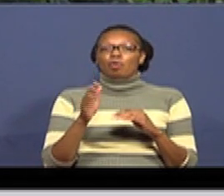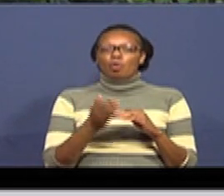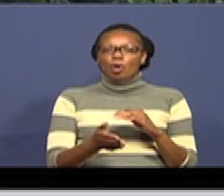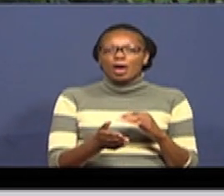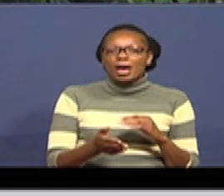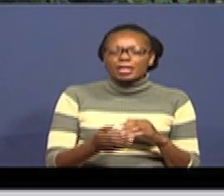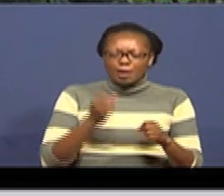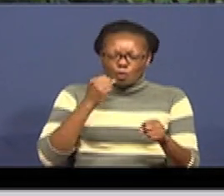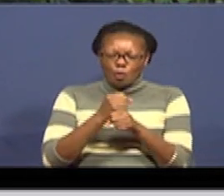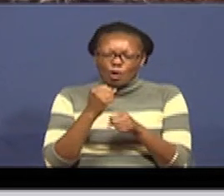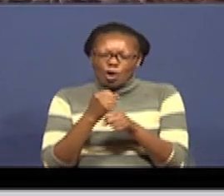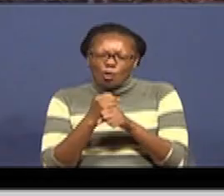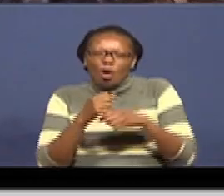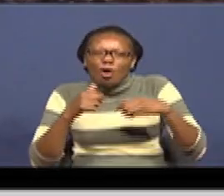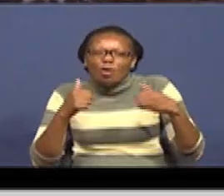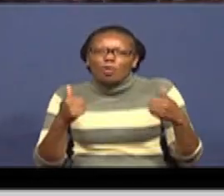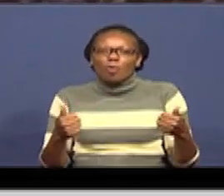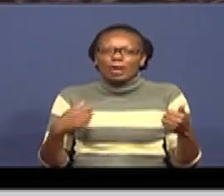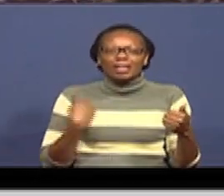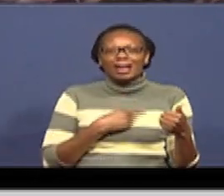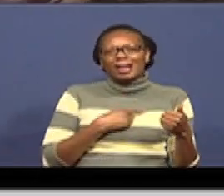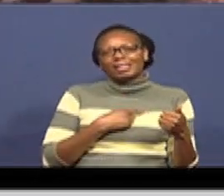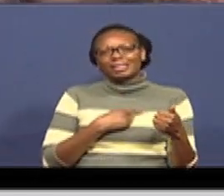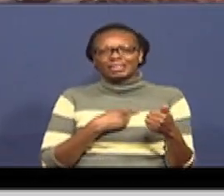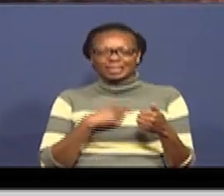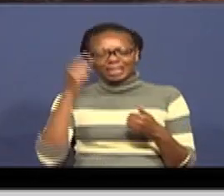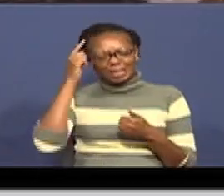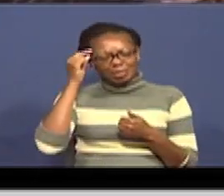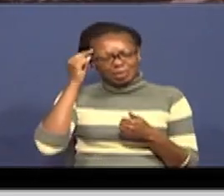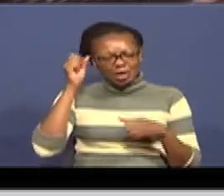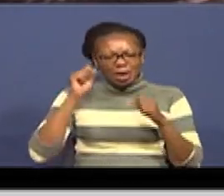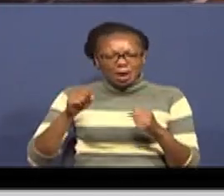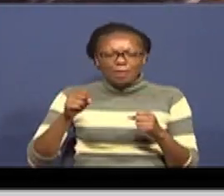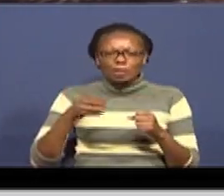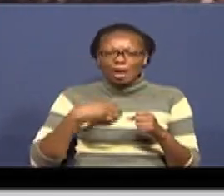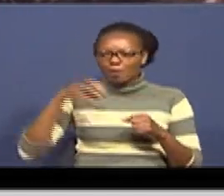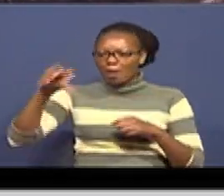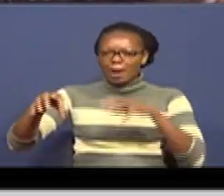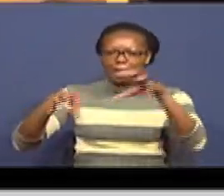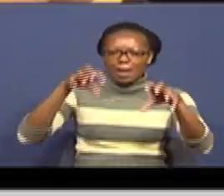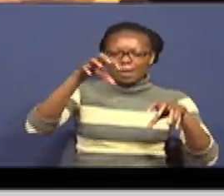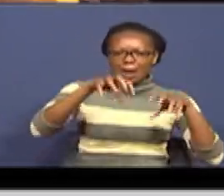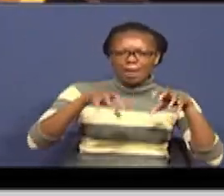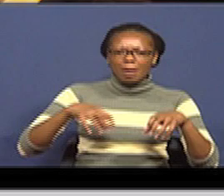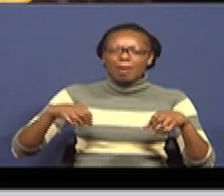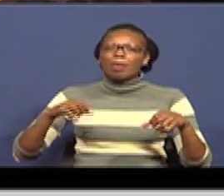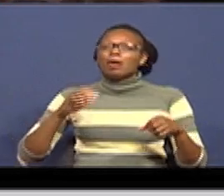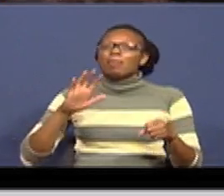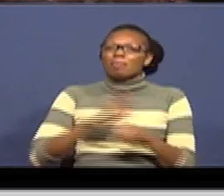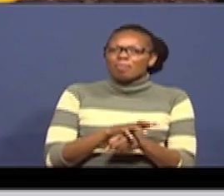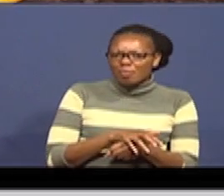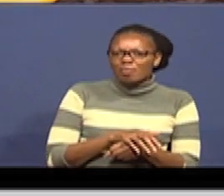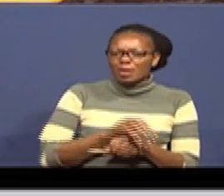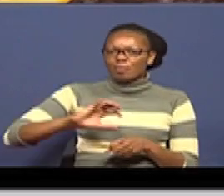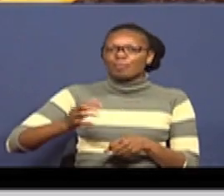their income is more high. Kutokana na juhudi zao na mazuri wanayofanya hapa Kalro Muguga, tulitaka kujua